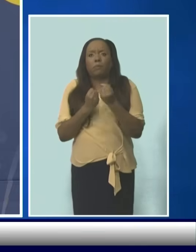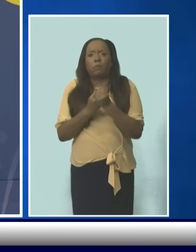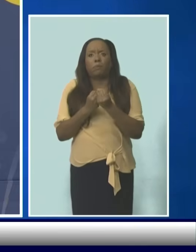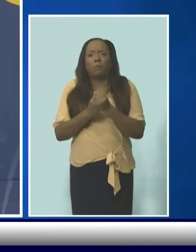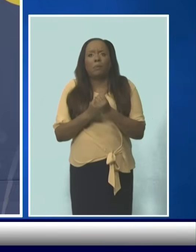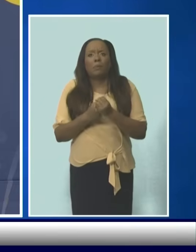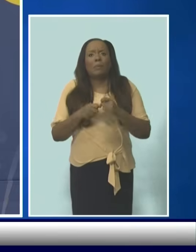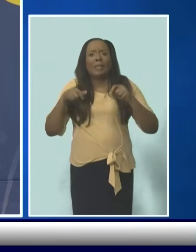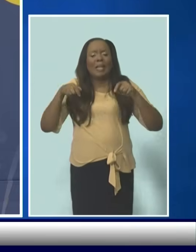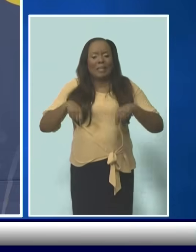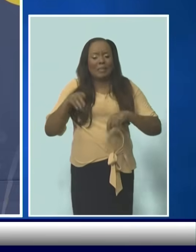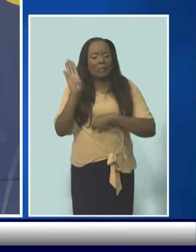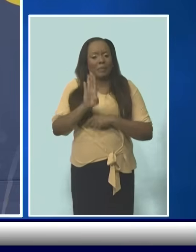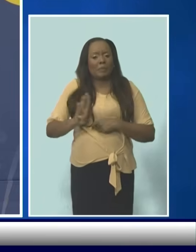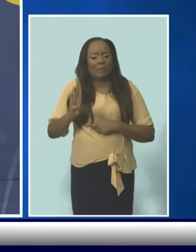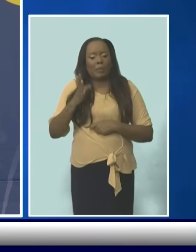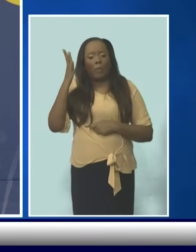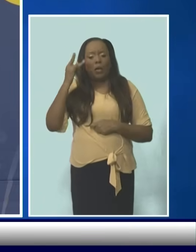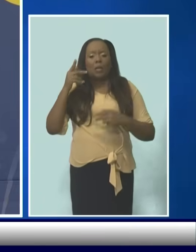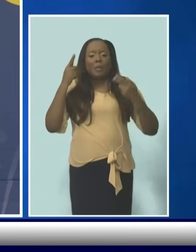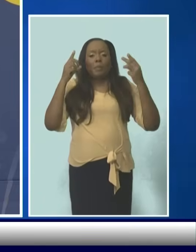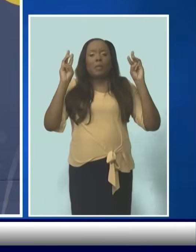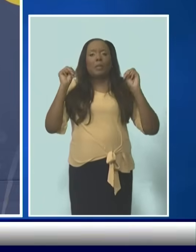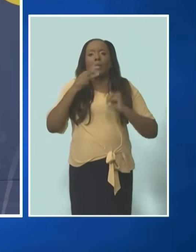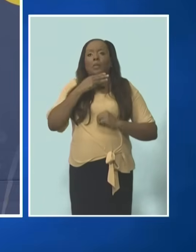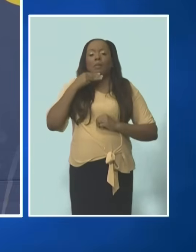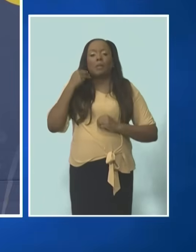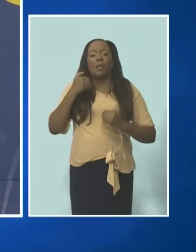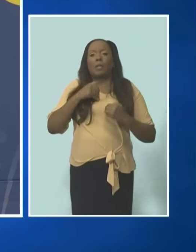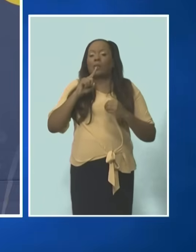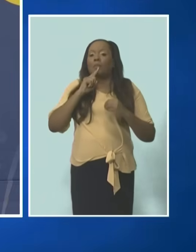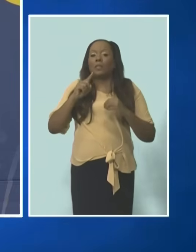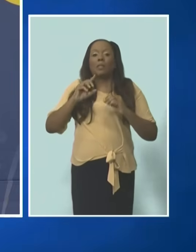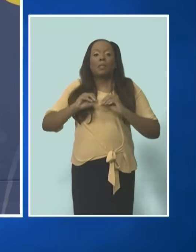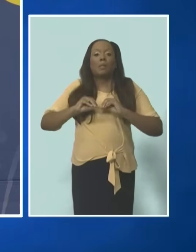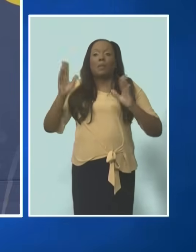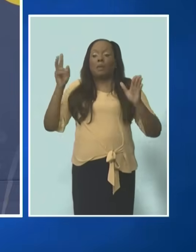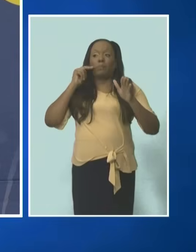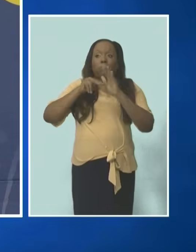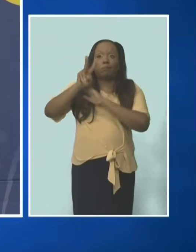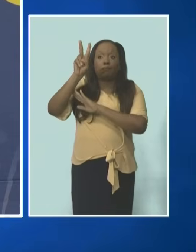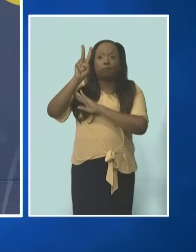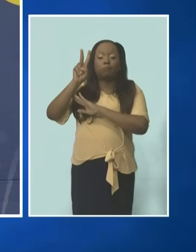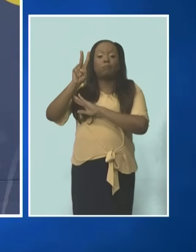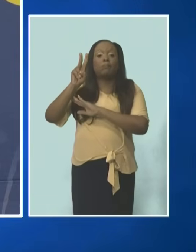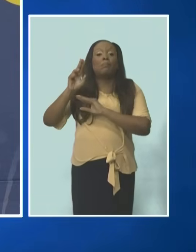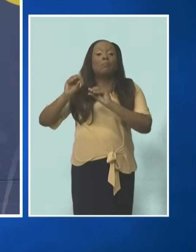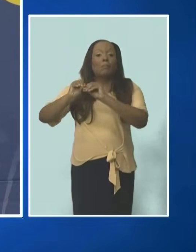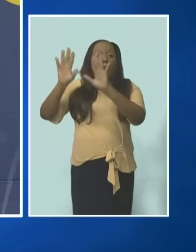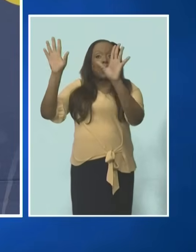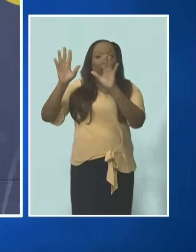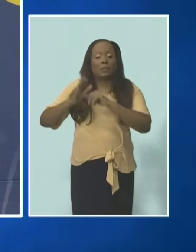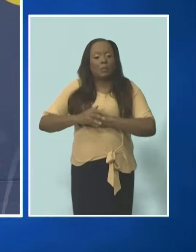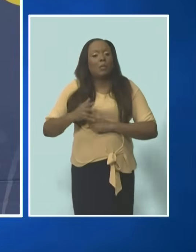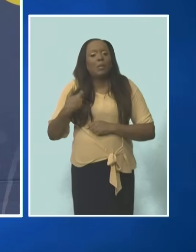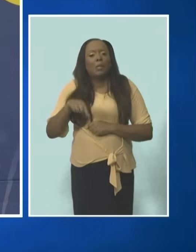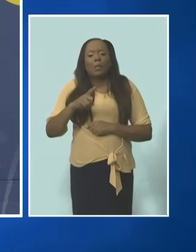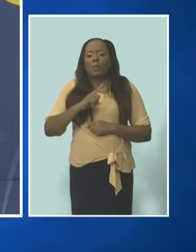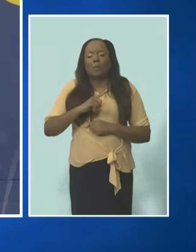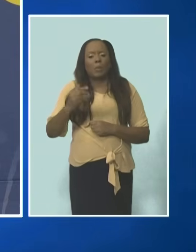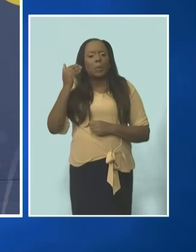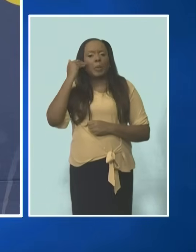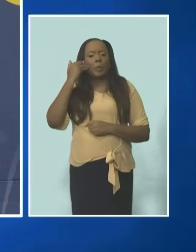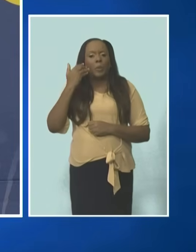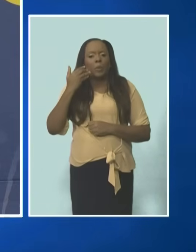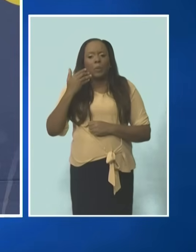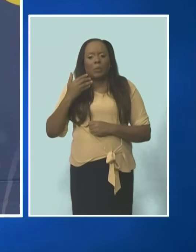and her government have articulated for this nation's future. We have worked throughout challenges together, finding solutions